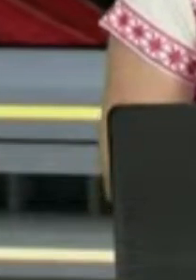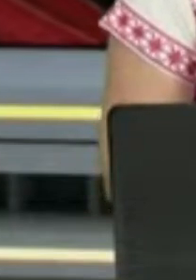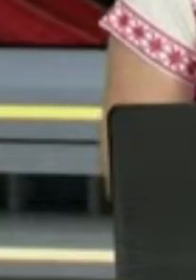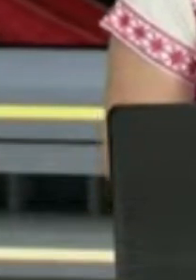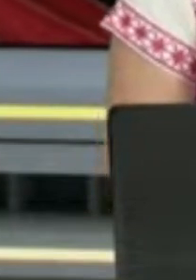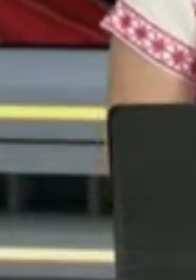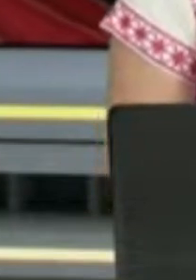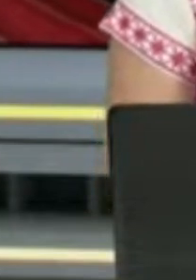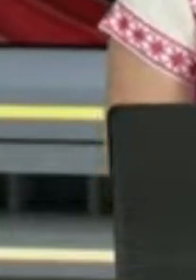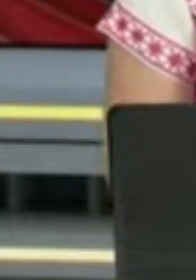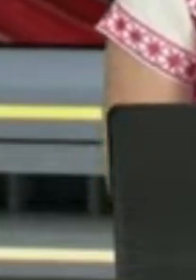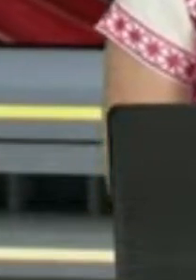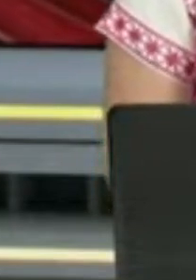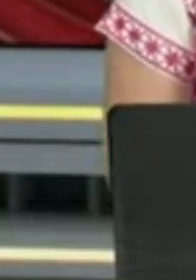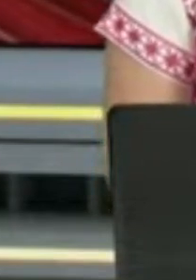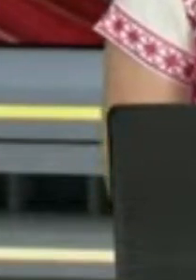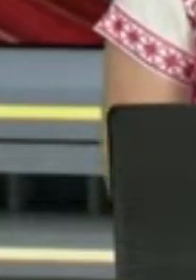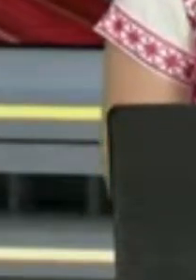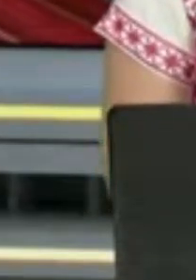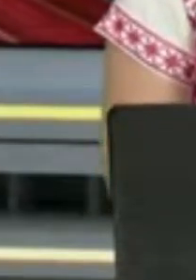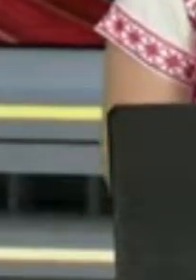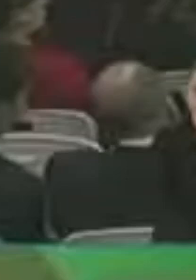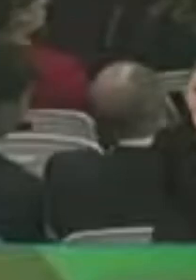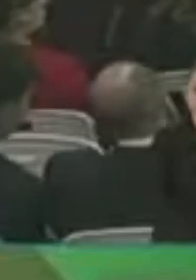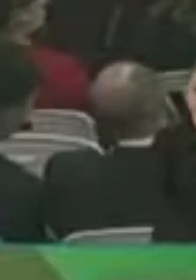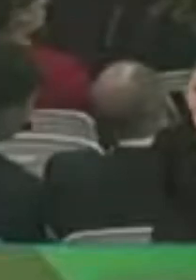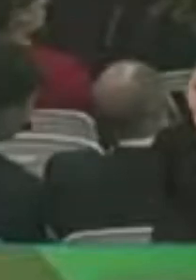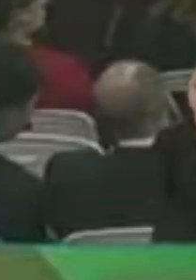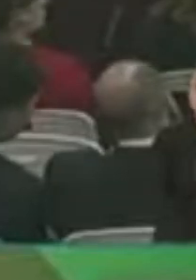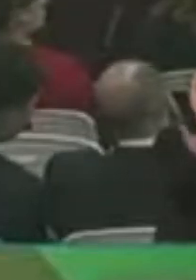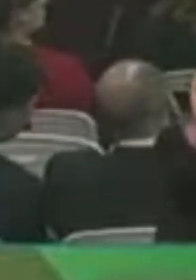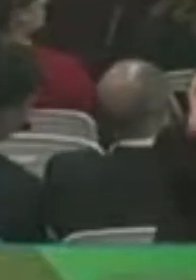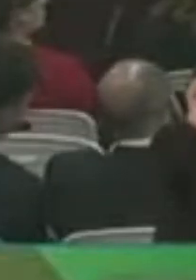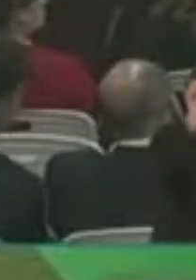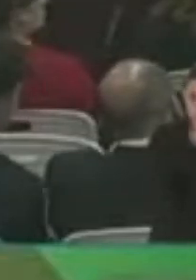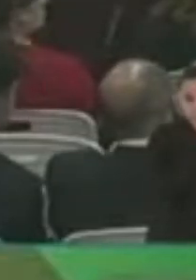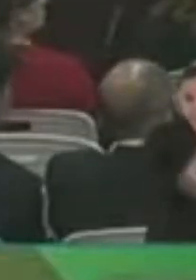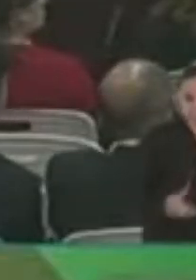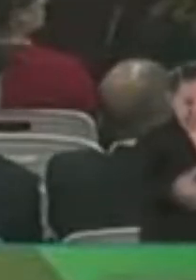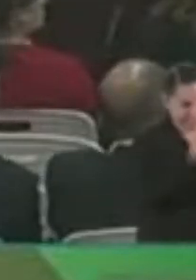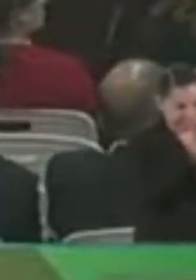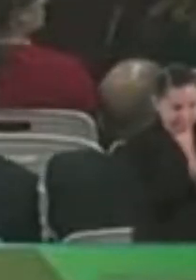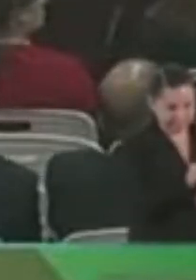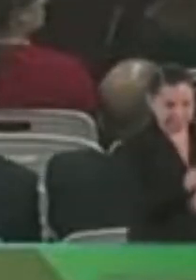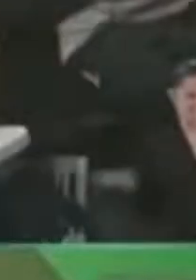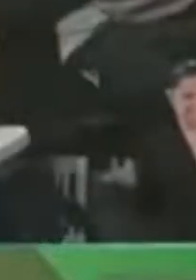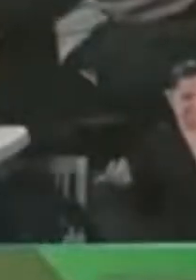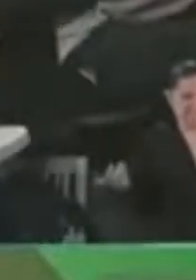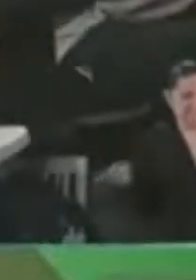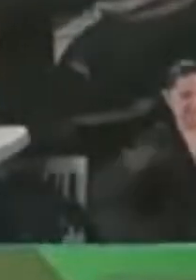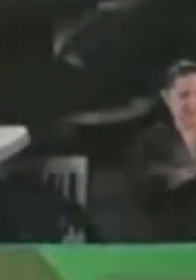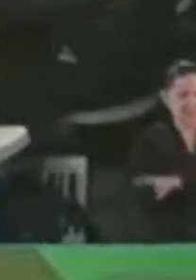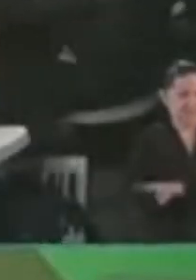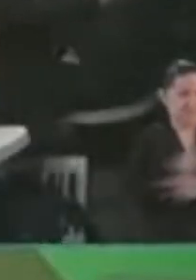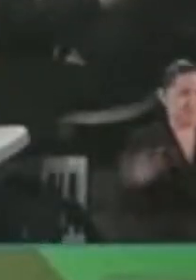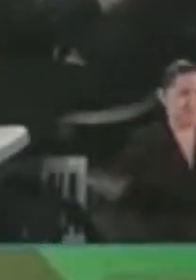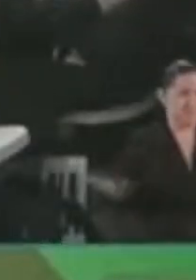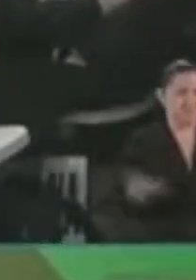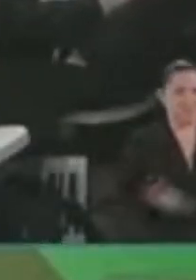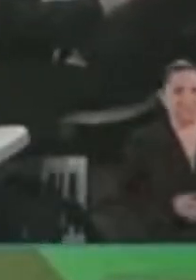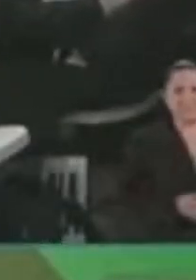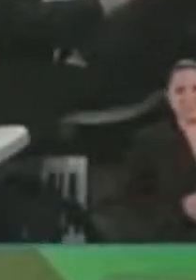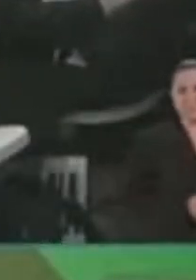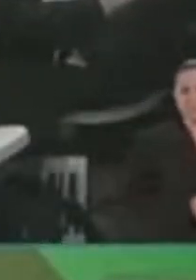and 135 against, after a session that lasted 11 hours. The session took place in an alternate headquarters due